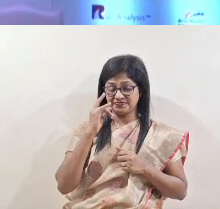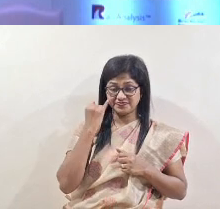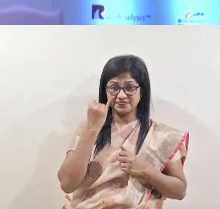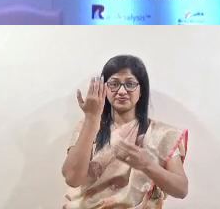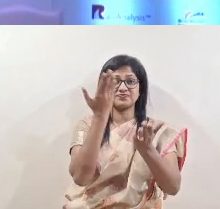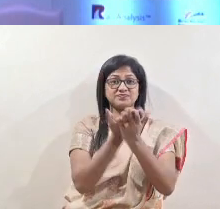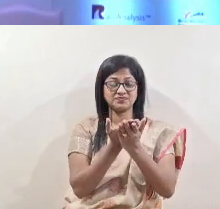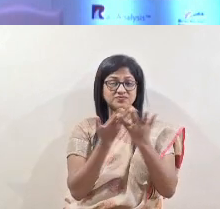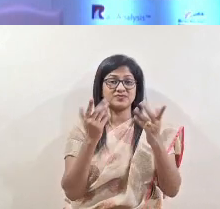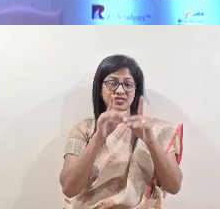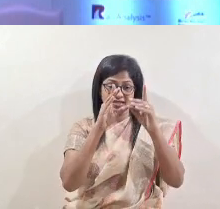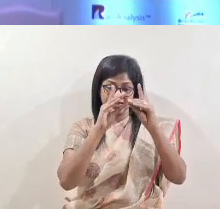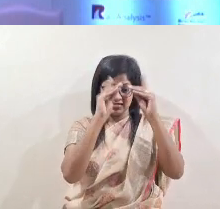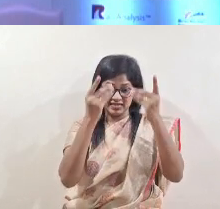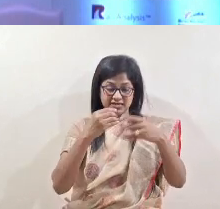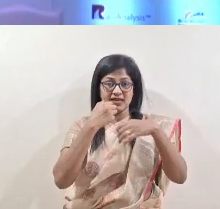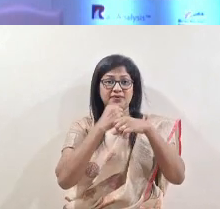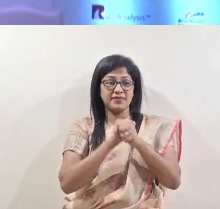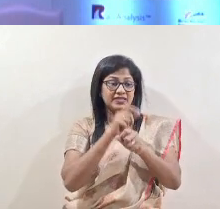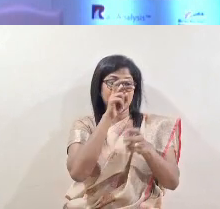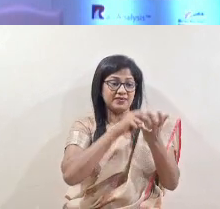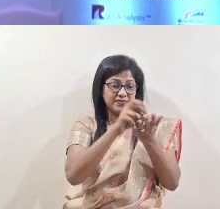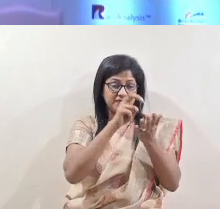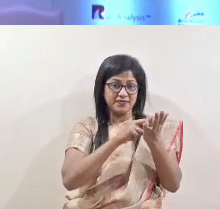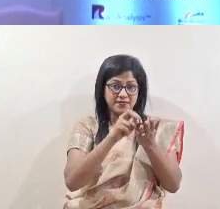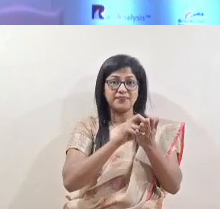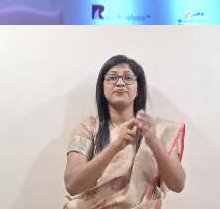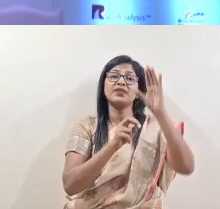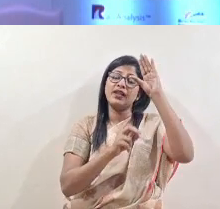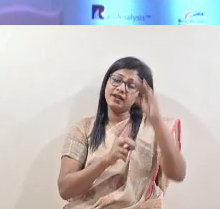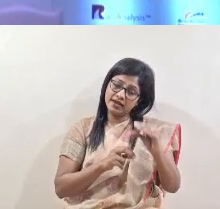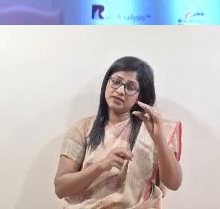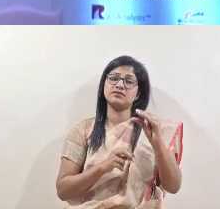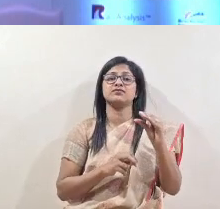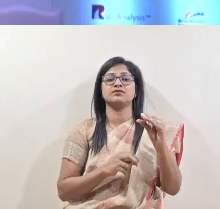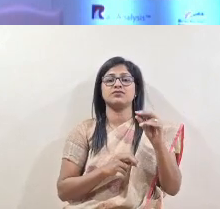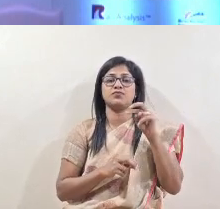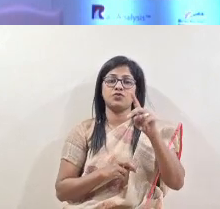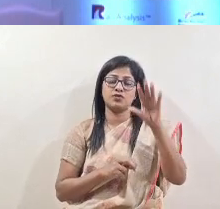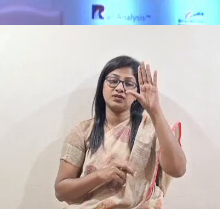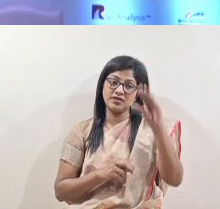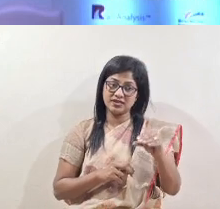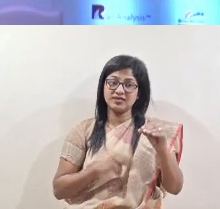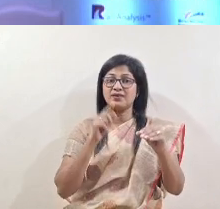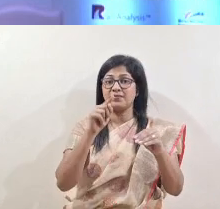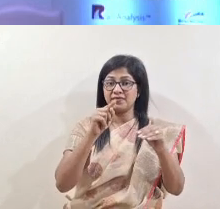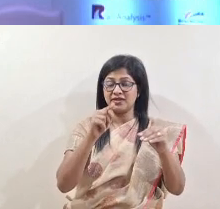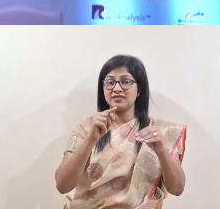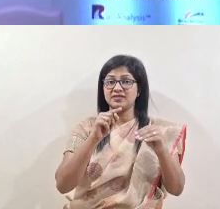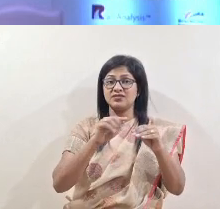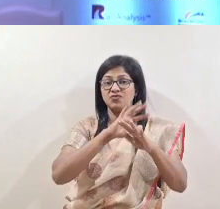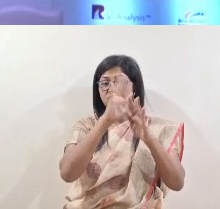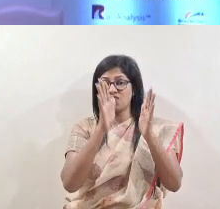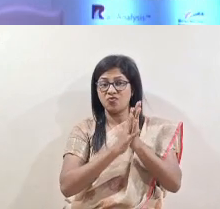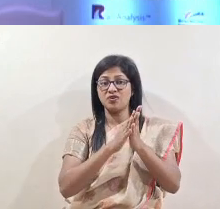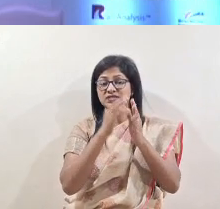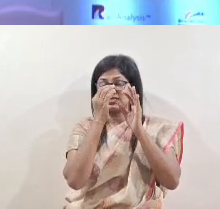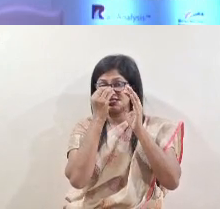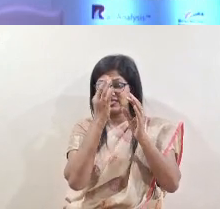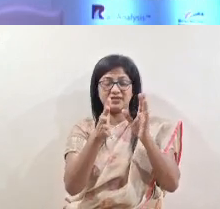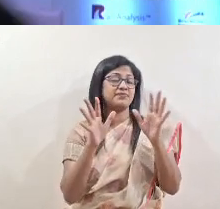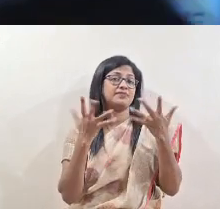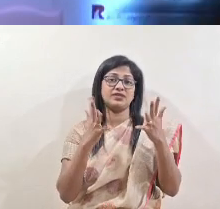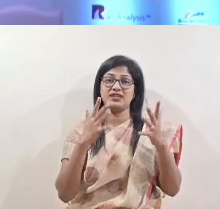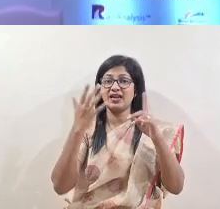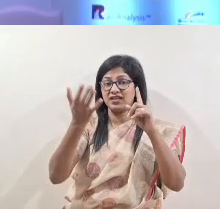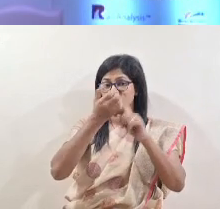that we should design them in such a way that pedestrians need to walk less. But unfortunately, these things are not that much simple to